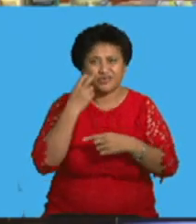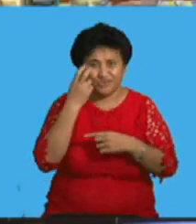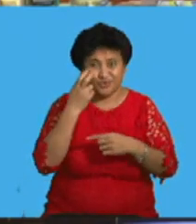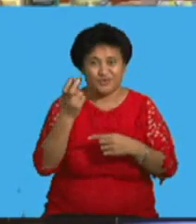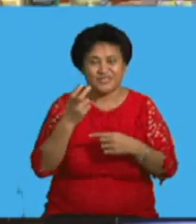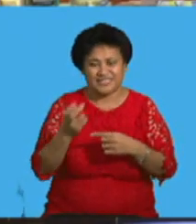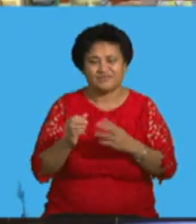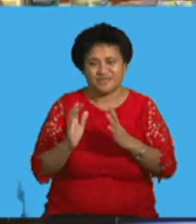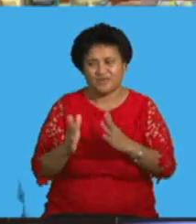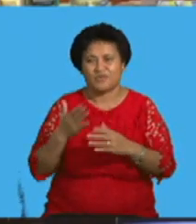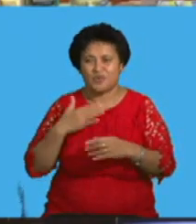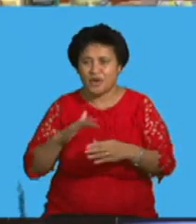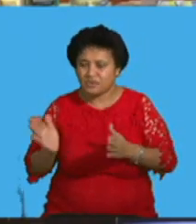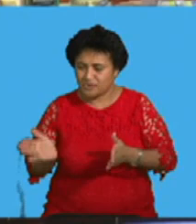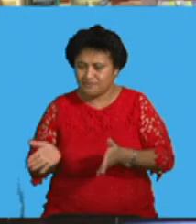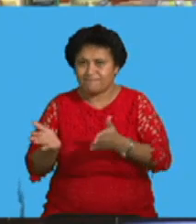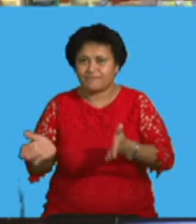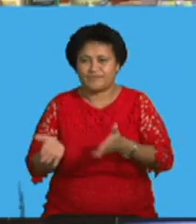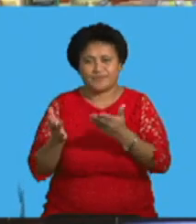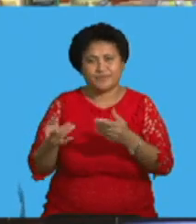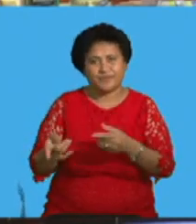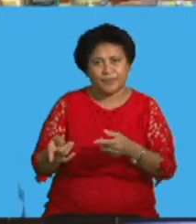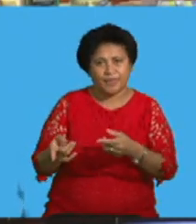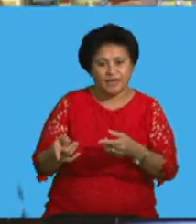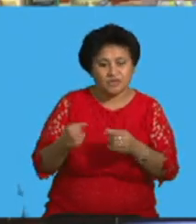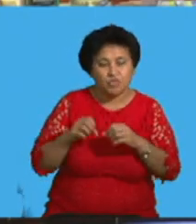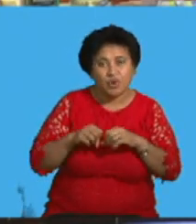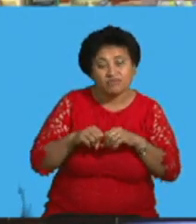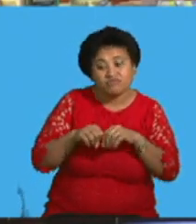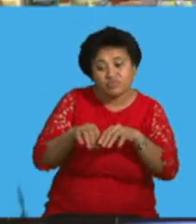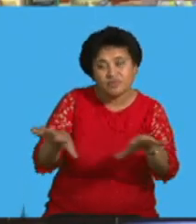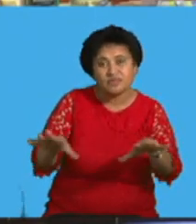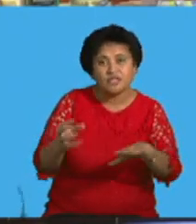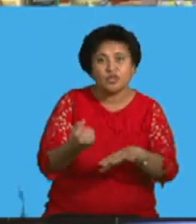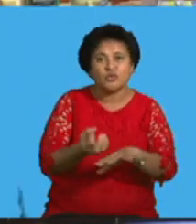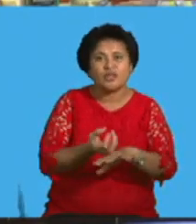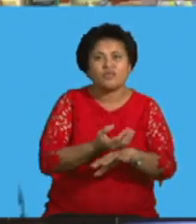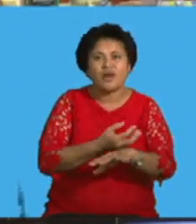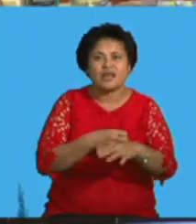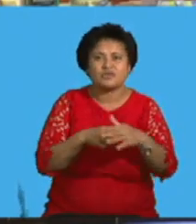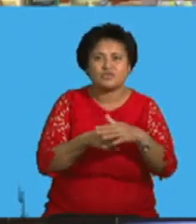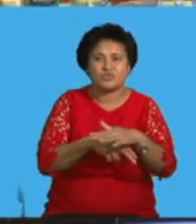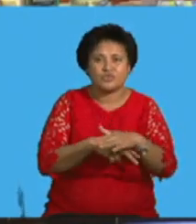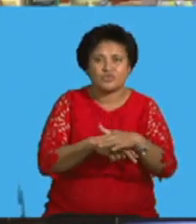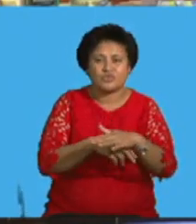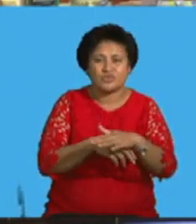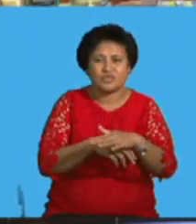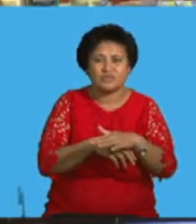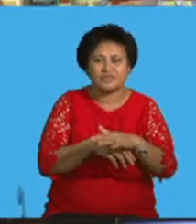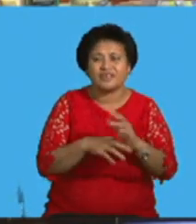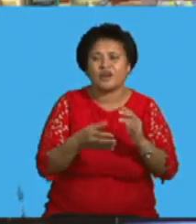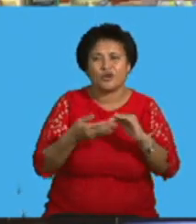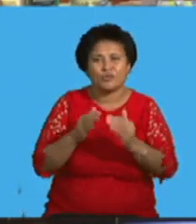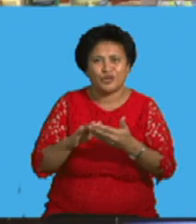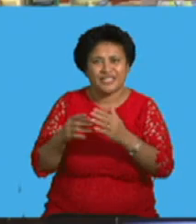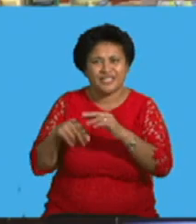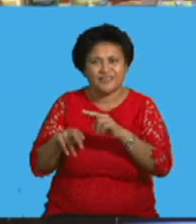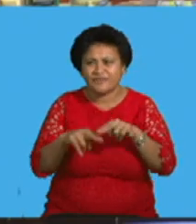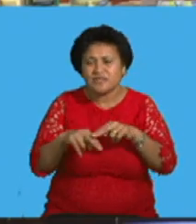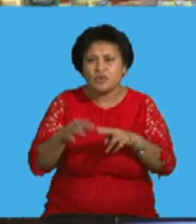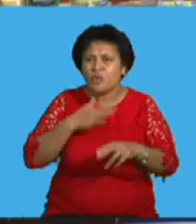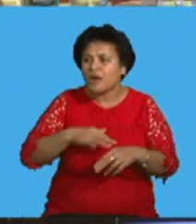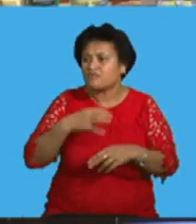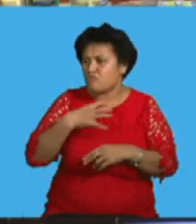of tourism are spread to the grassroots communities across Fiji. We want to see more Fijians